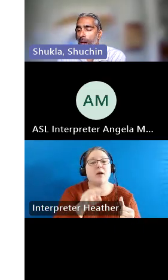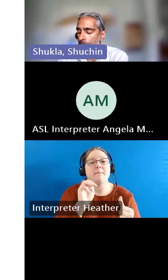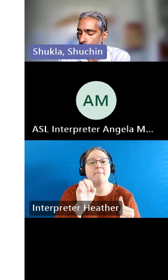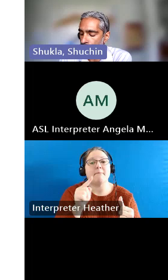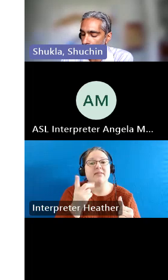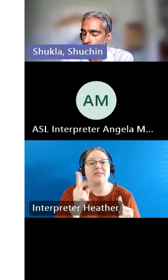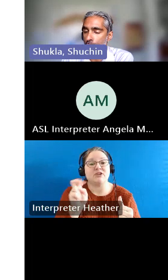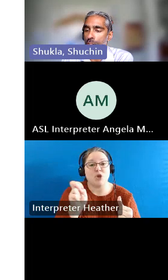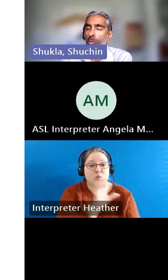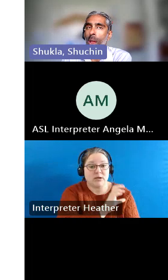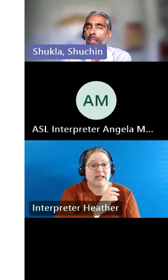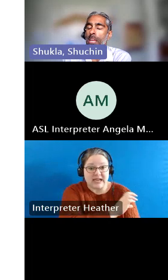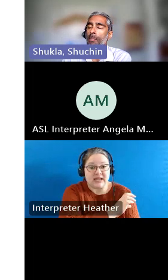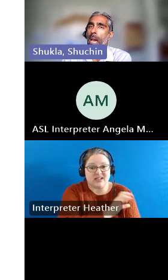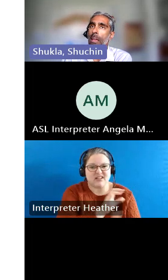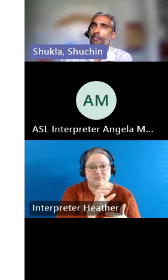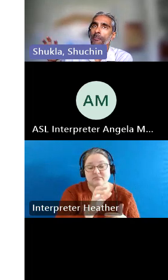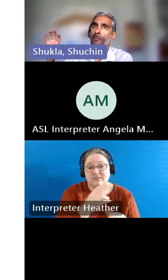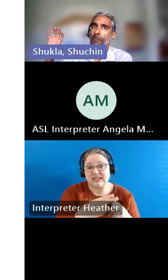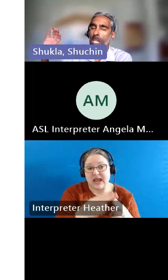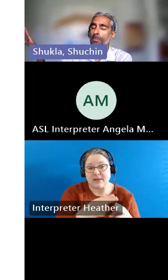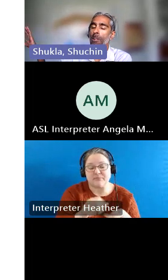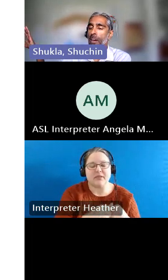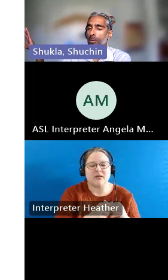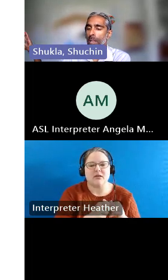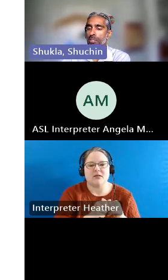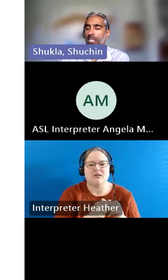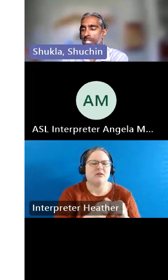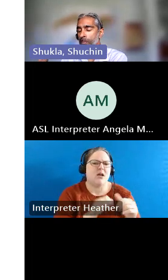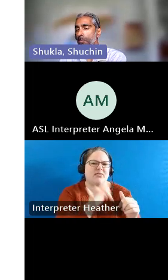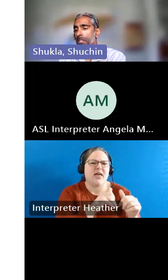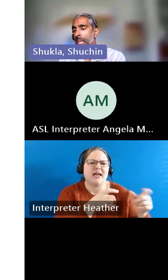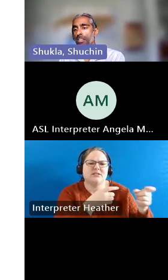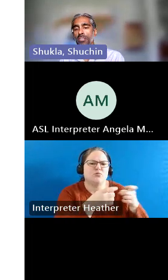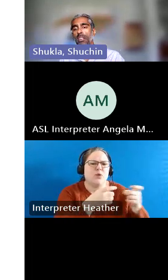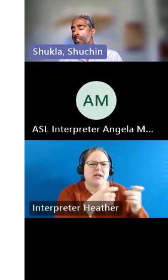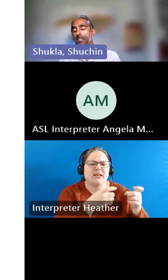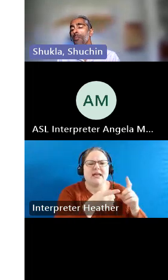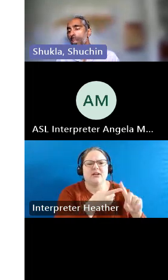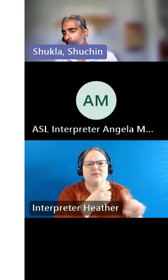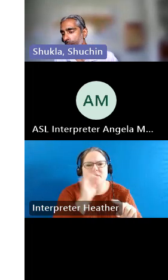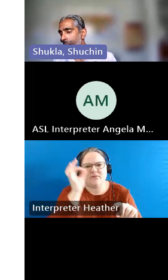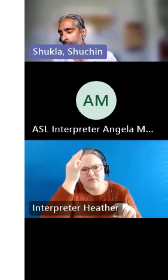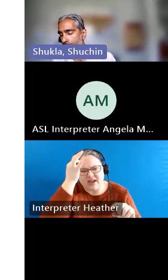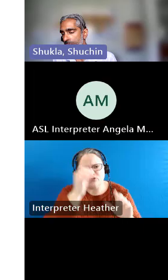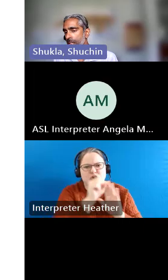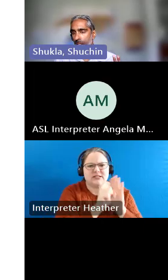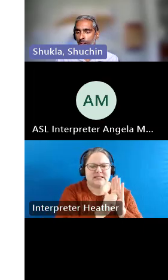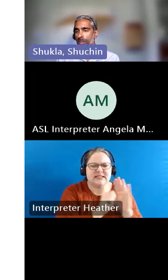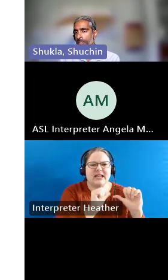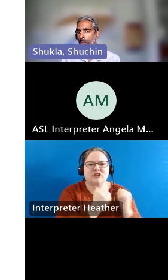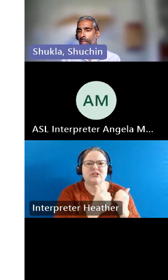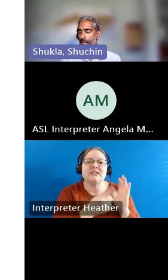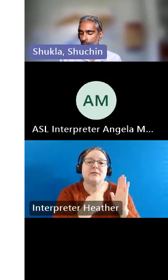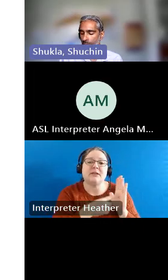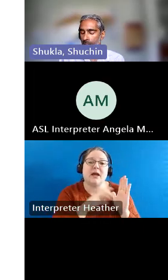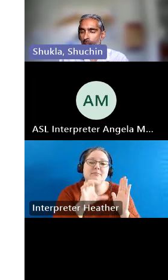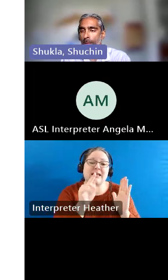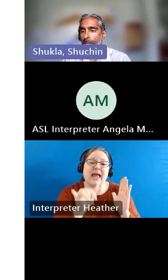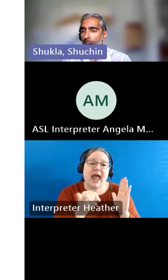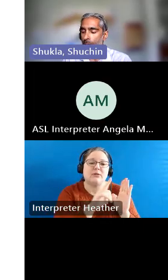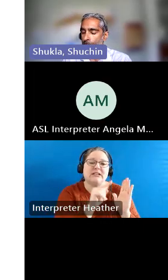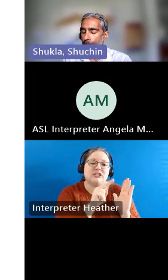clinics. And those are regulated by multiple federal agencies, multiple state agencies, and in some ways county agencies, with